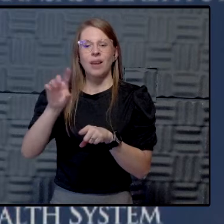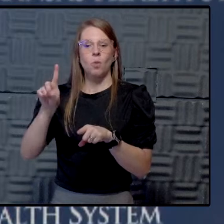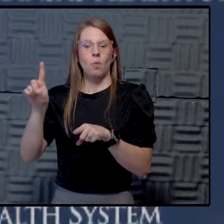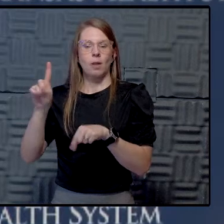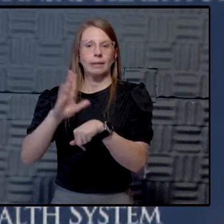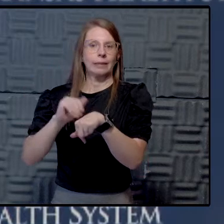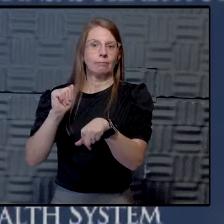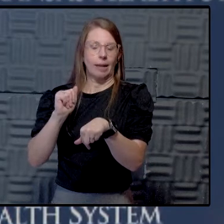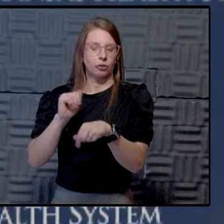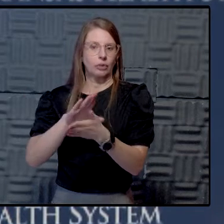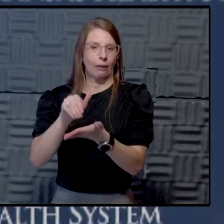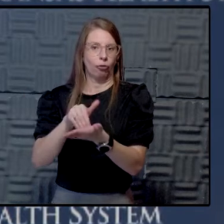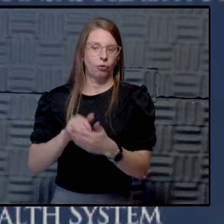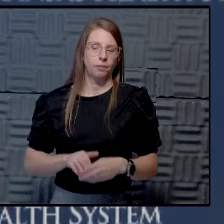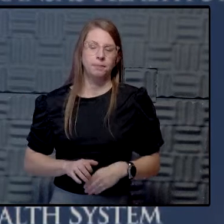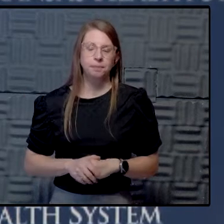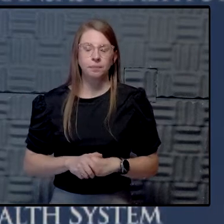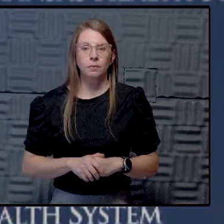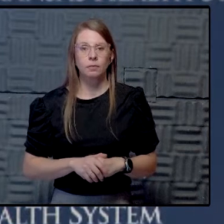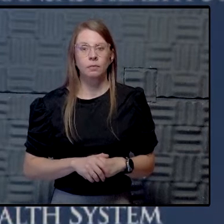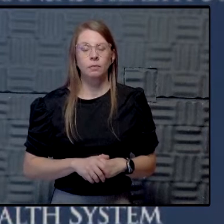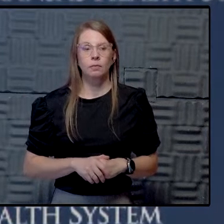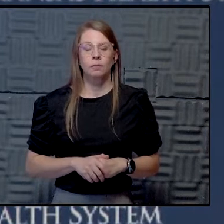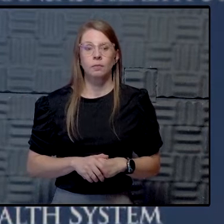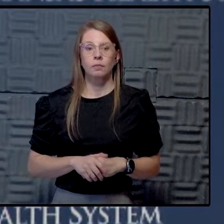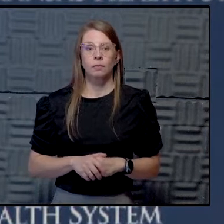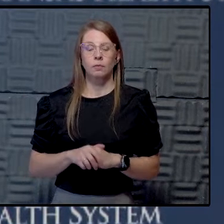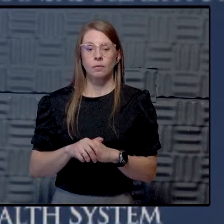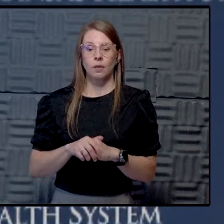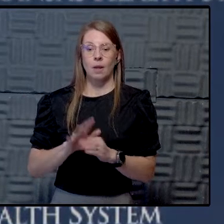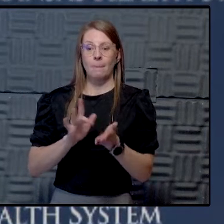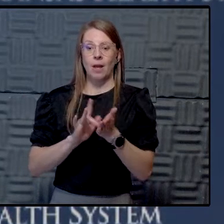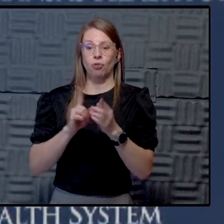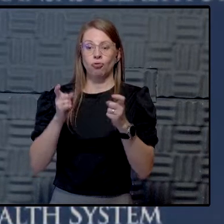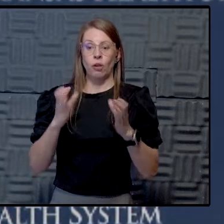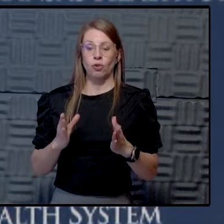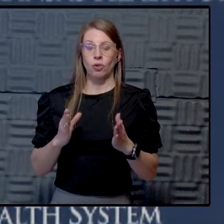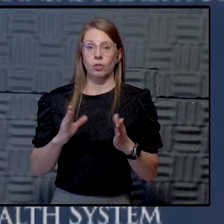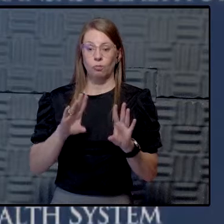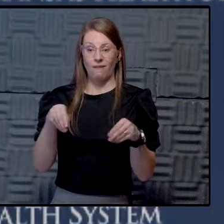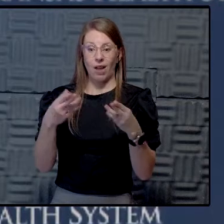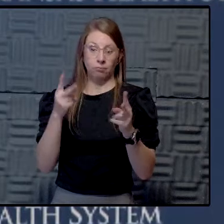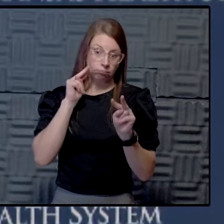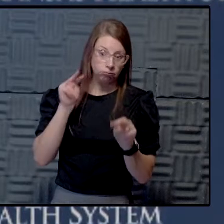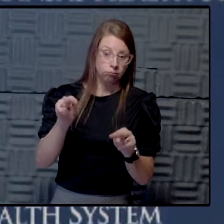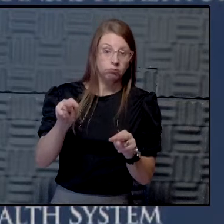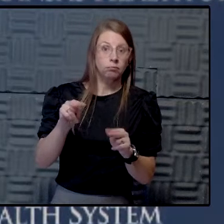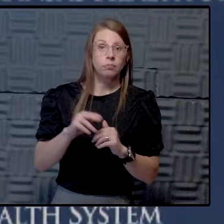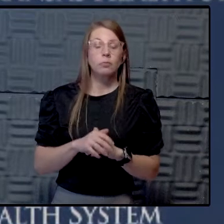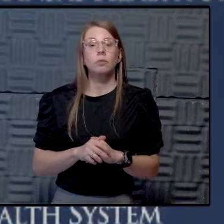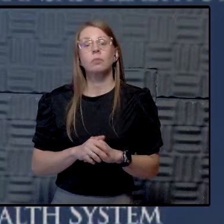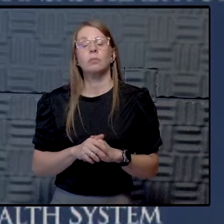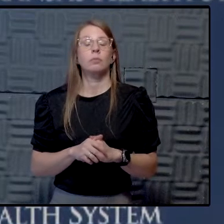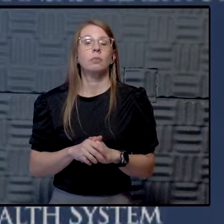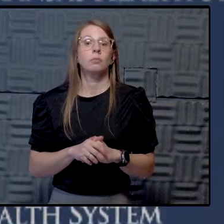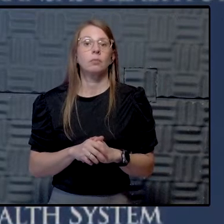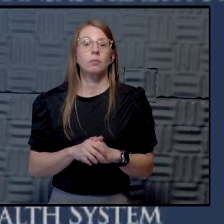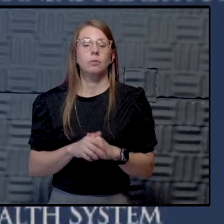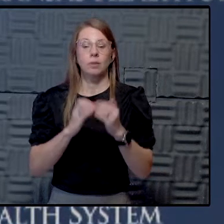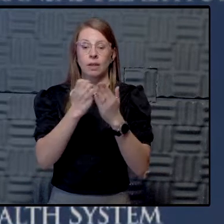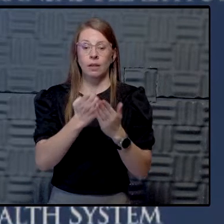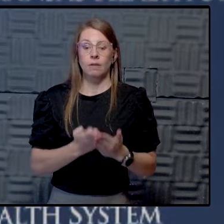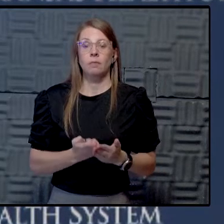dispatch center. One of the ways in which medical directors provide oversight is through ensuring